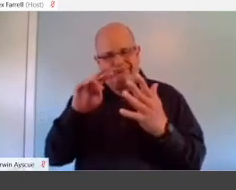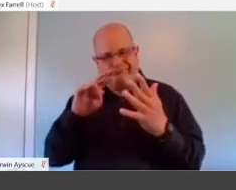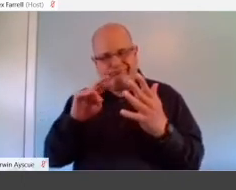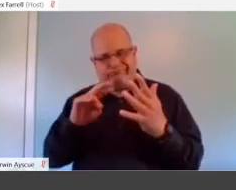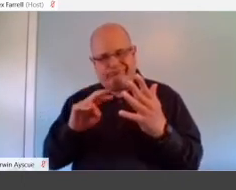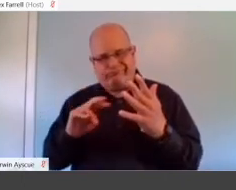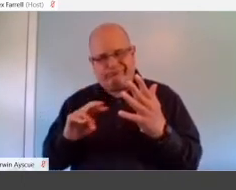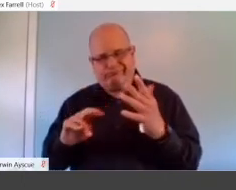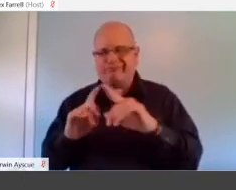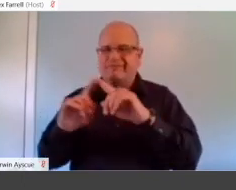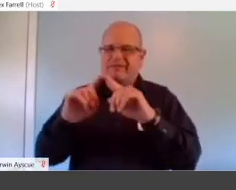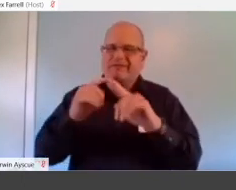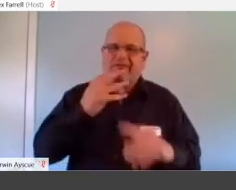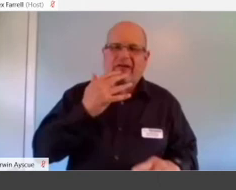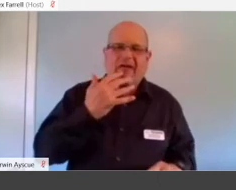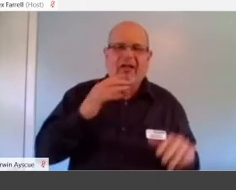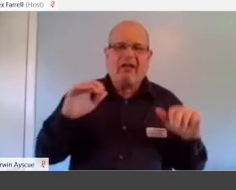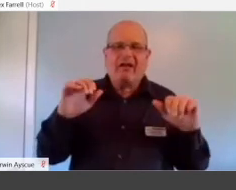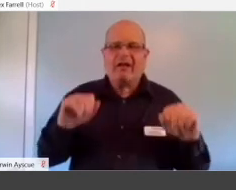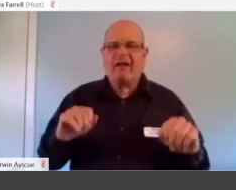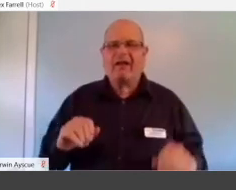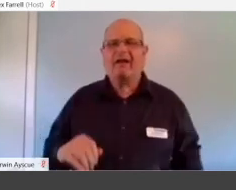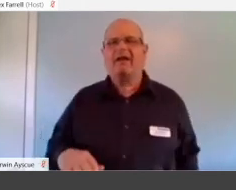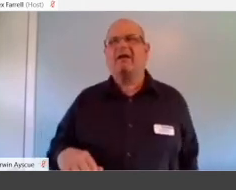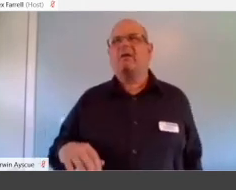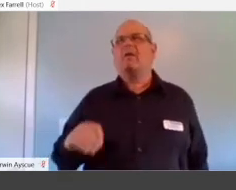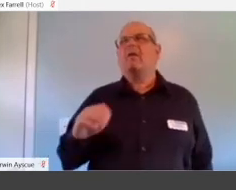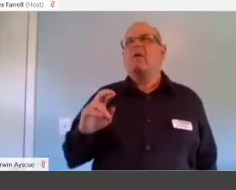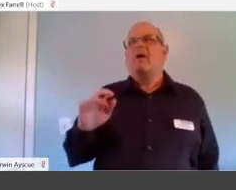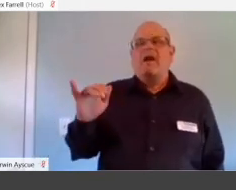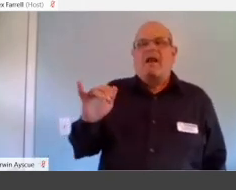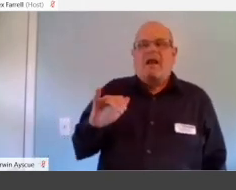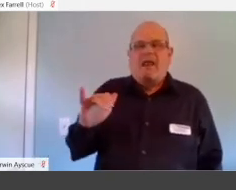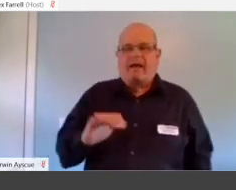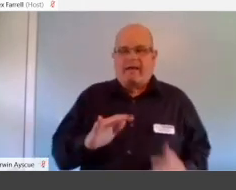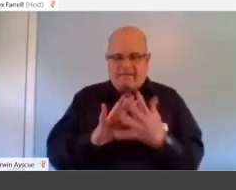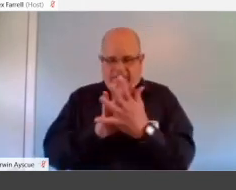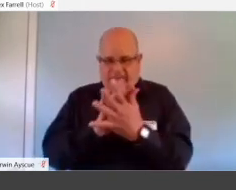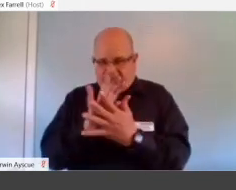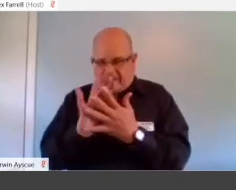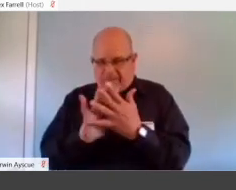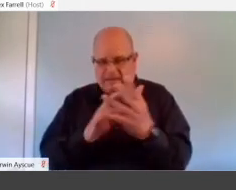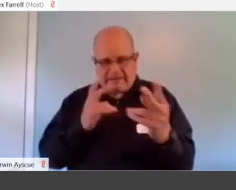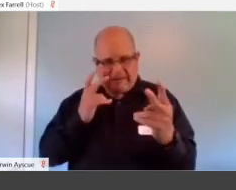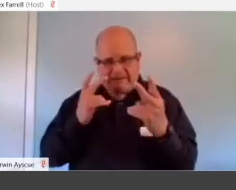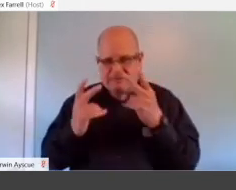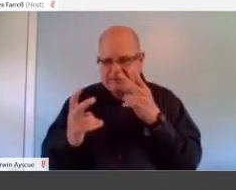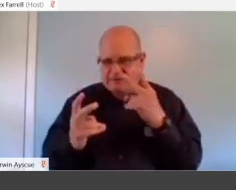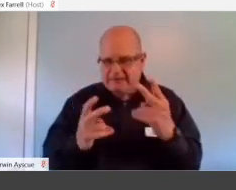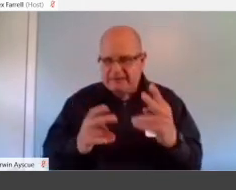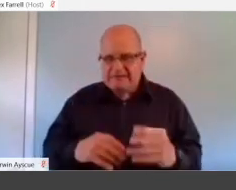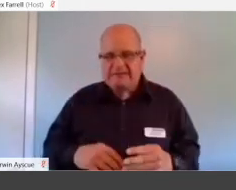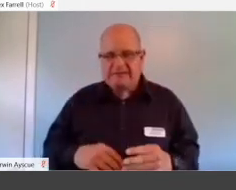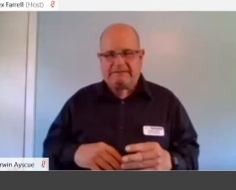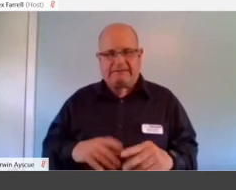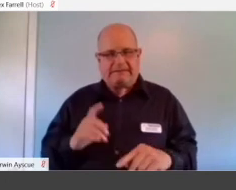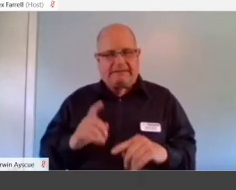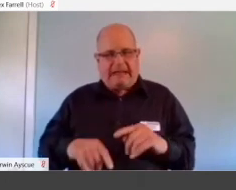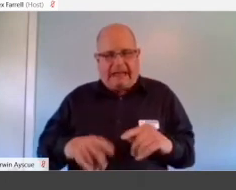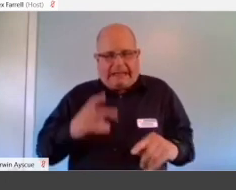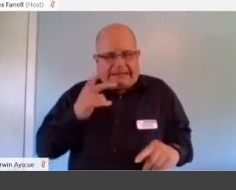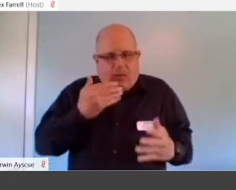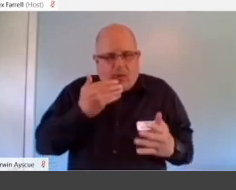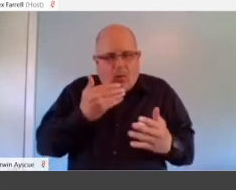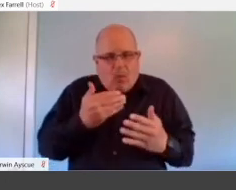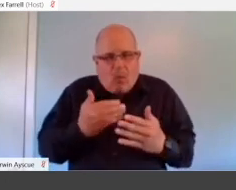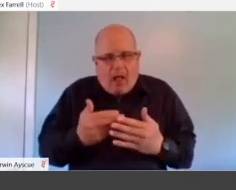and even some work on fuzzy vision. So if you have nearsighted and you can't see a screen real well, to